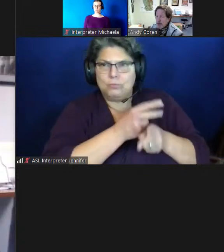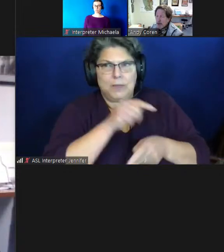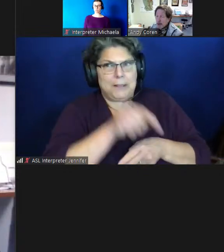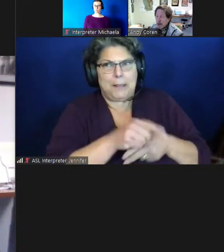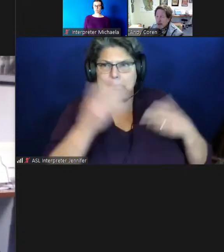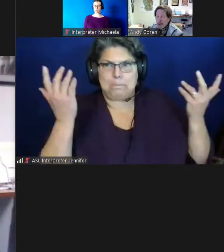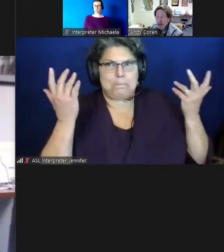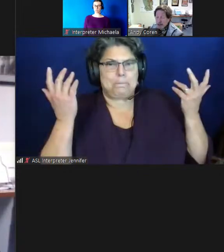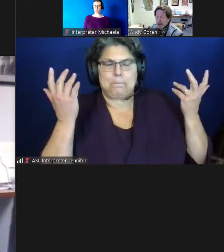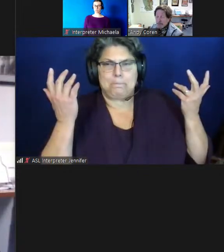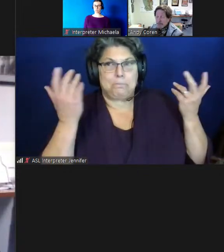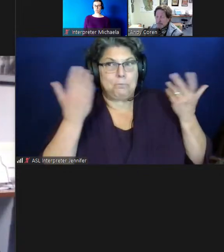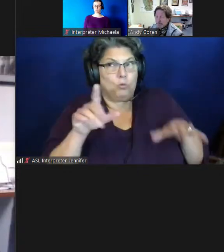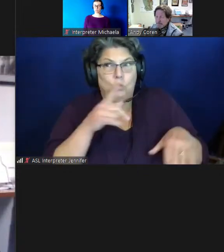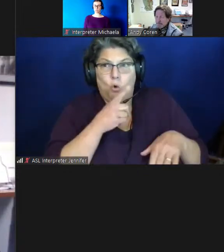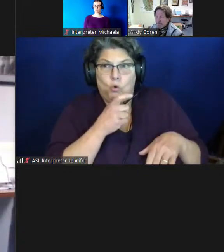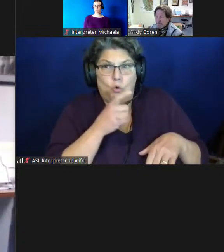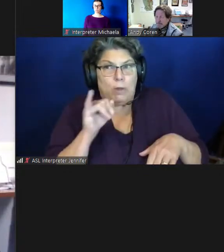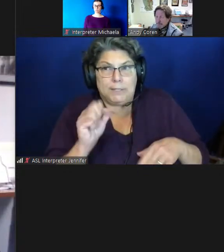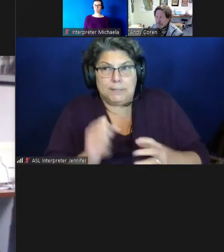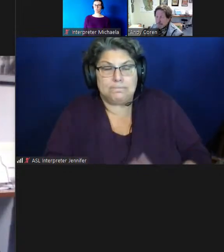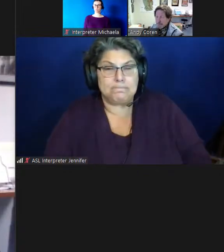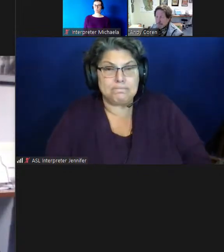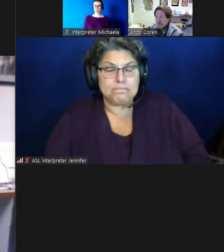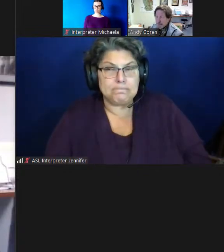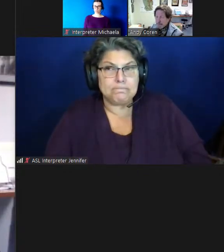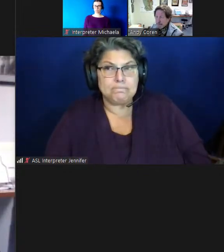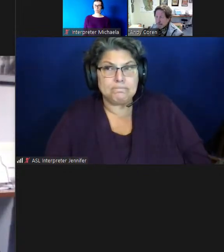know who does.